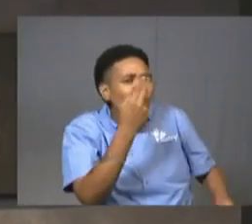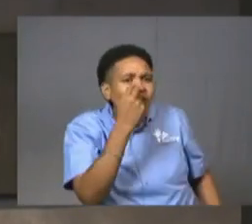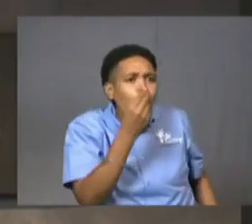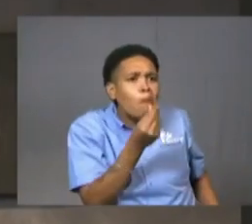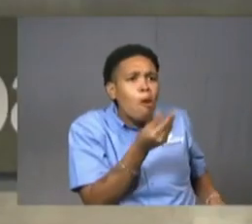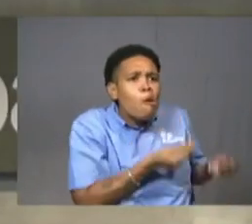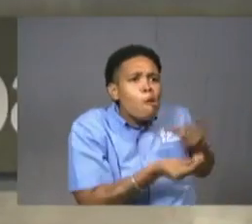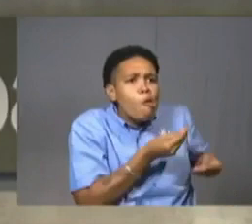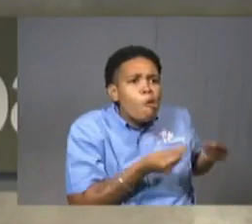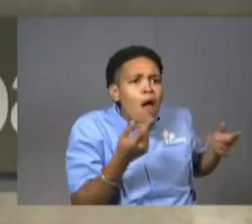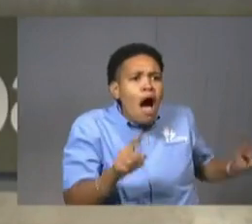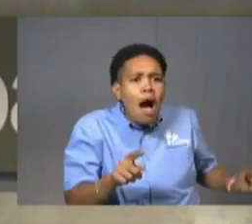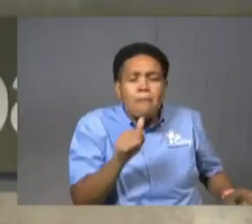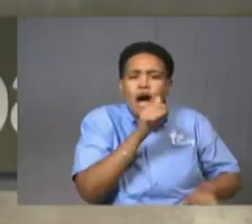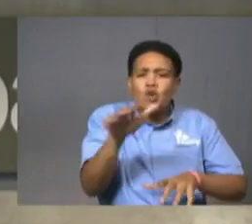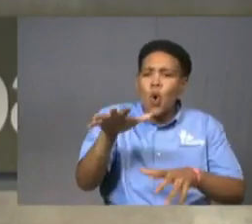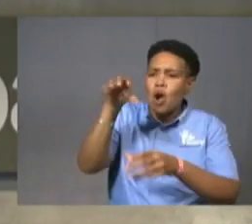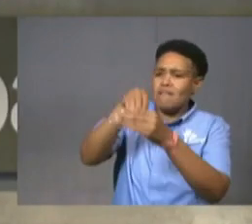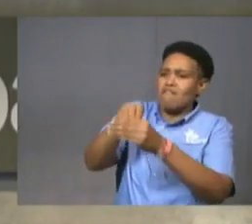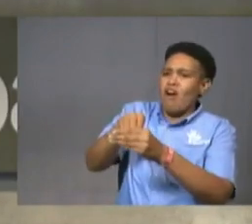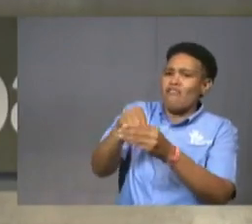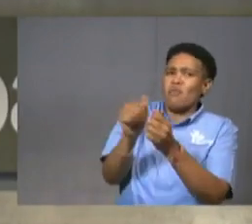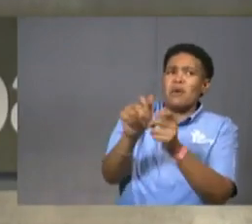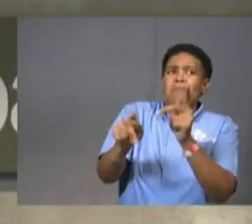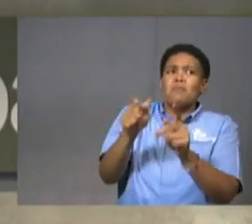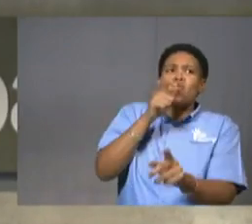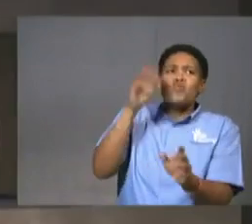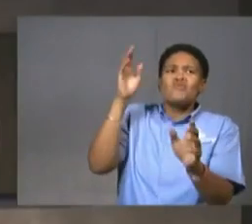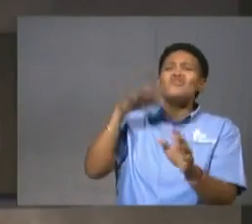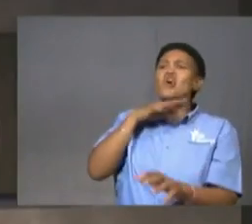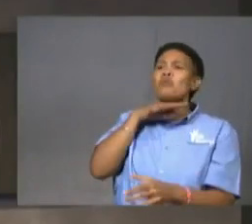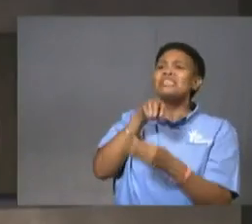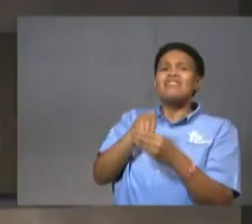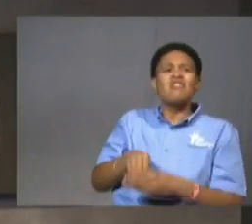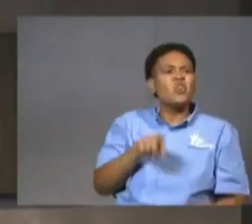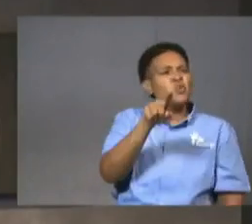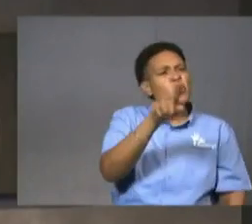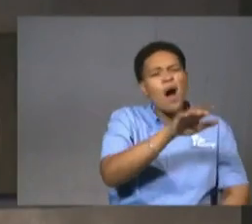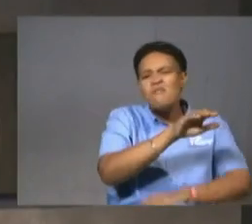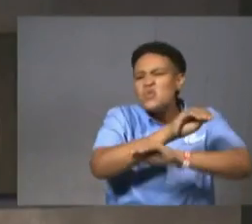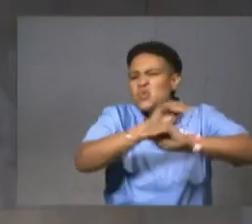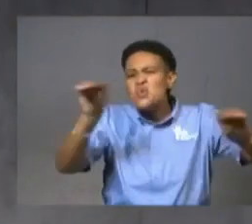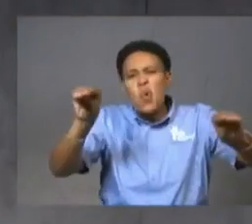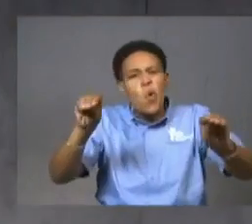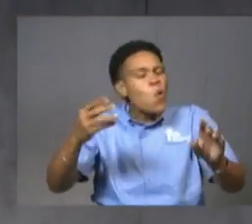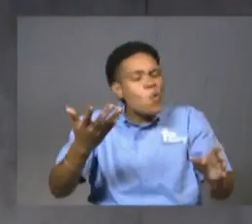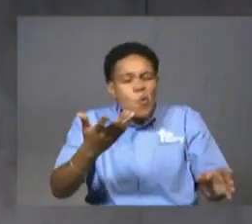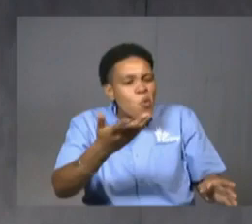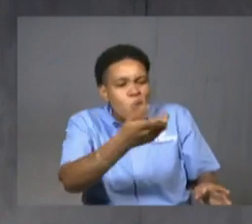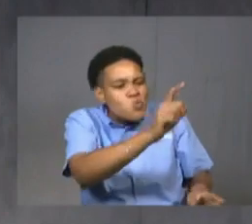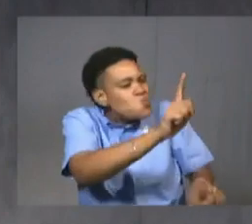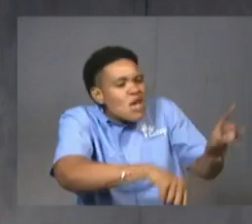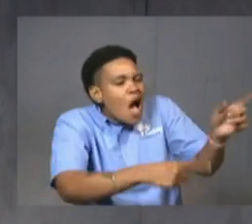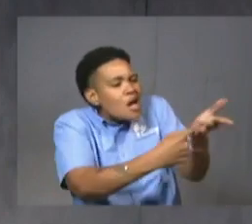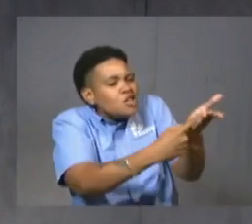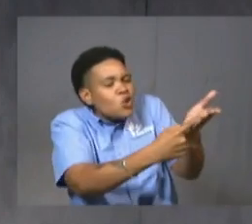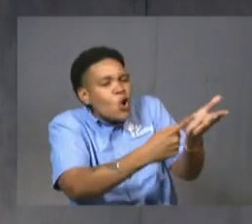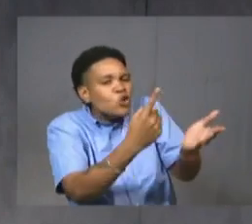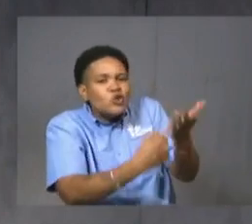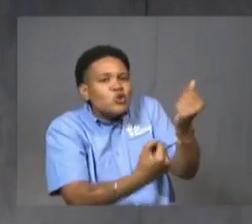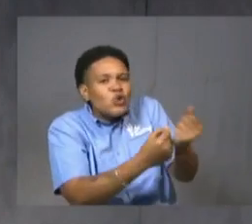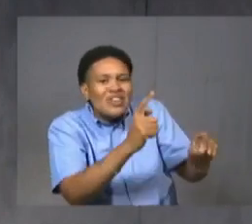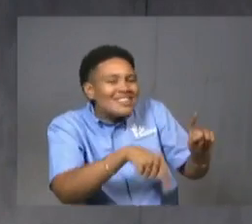surround himself with people who are involved in shenanigans. You have no credibility to discuss the issue of trust.